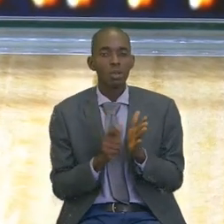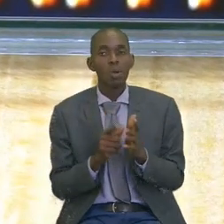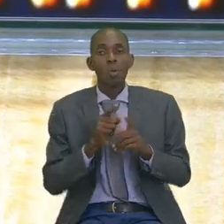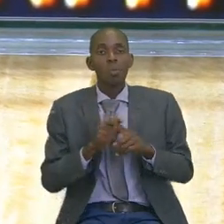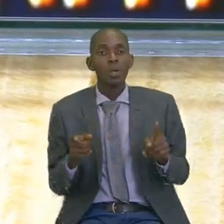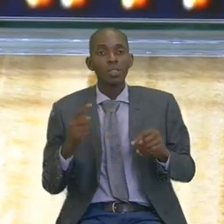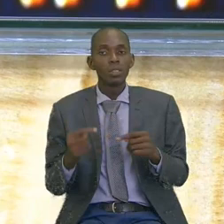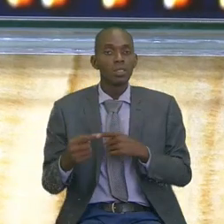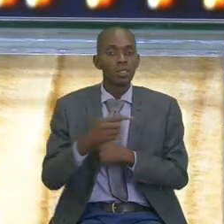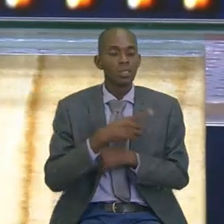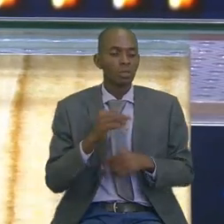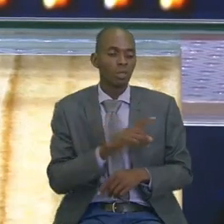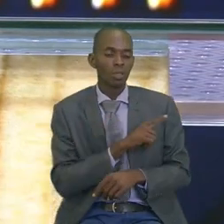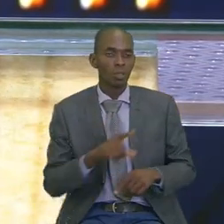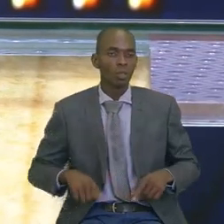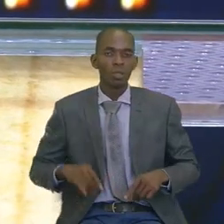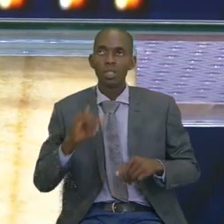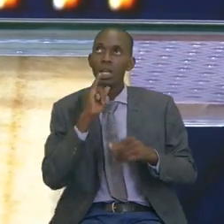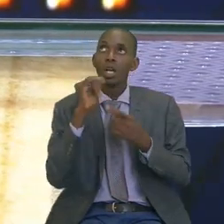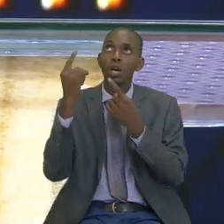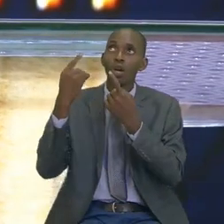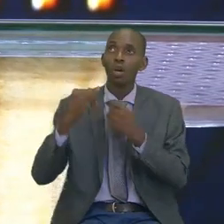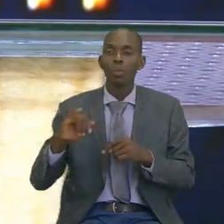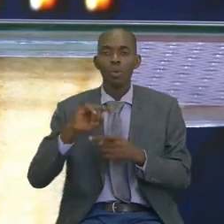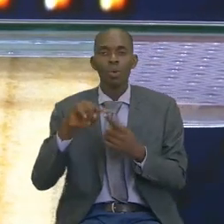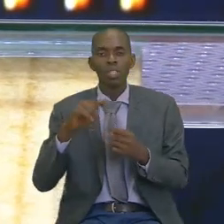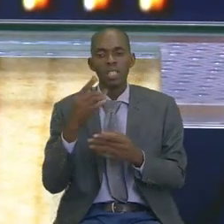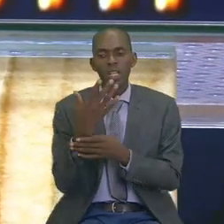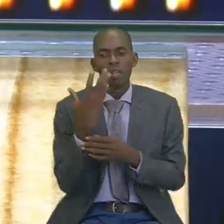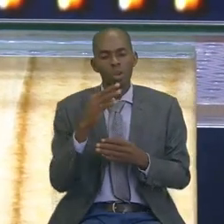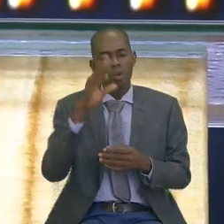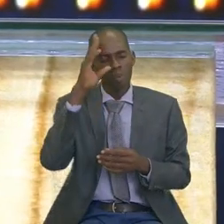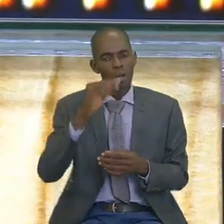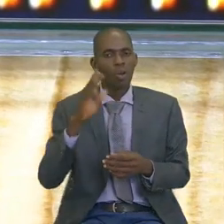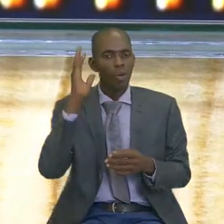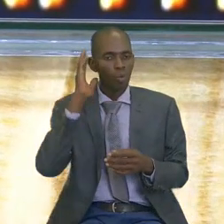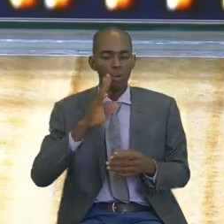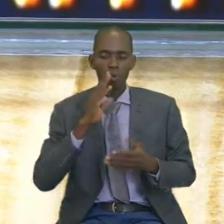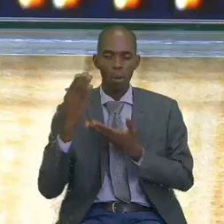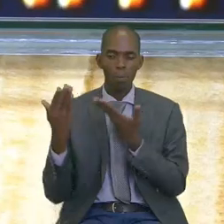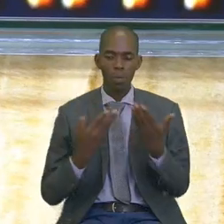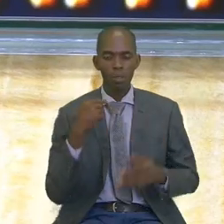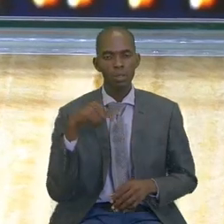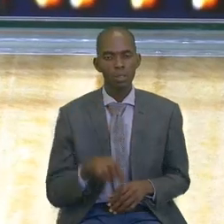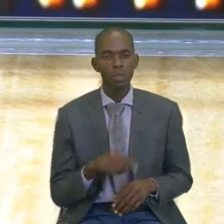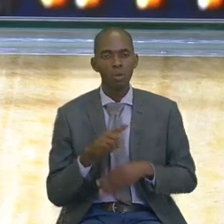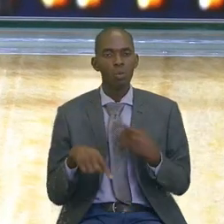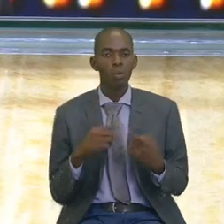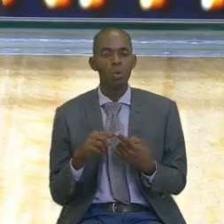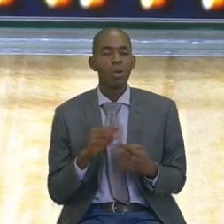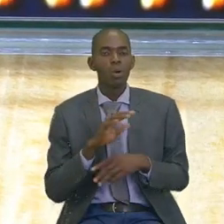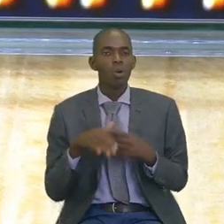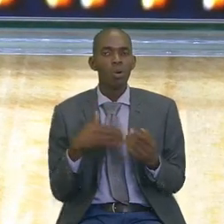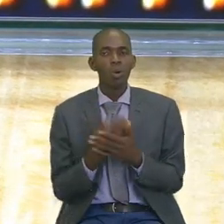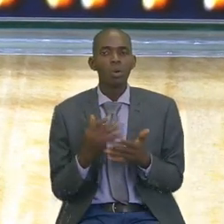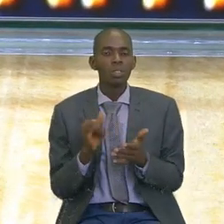the Lord is coming, when the hands of man will hang down, when all that man